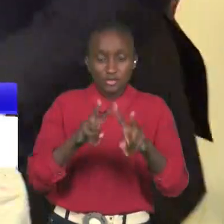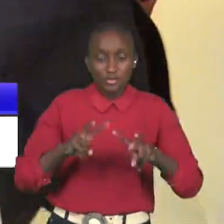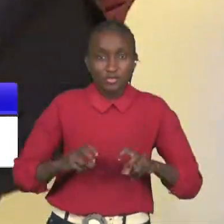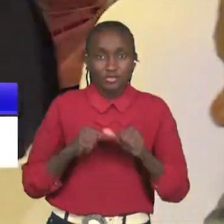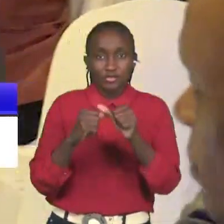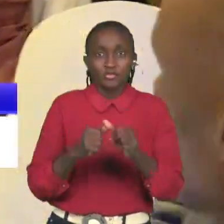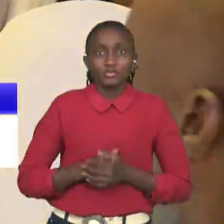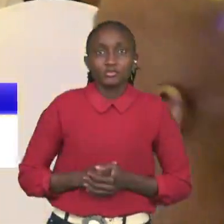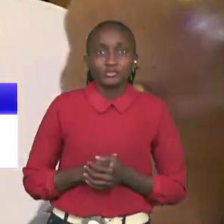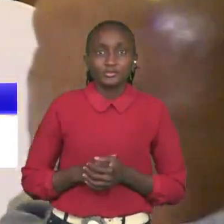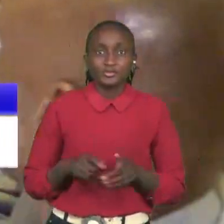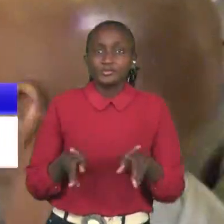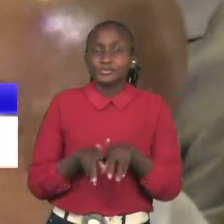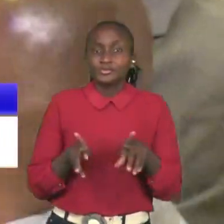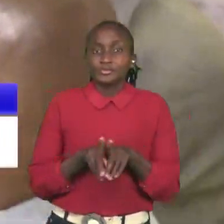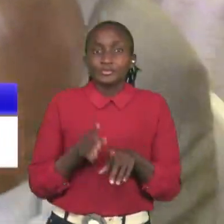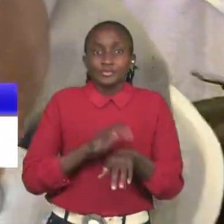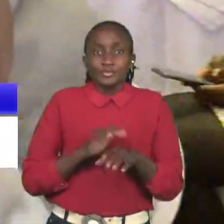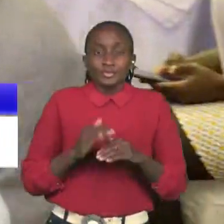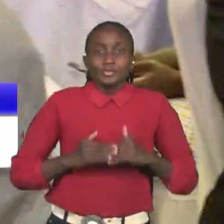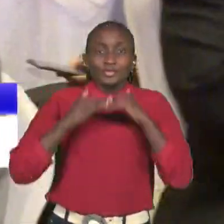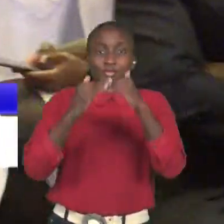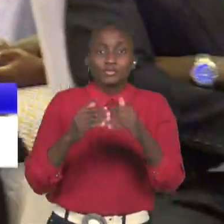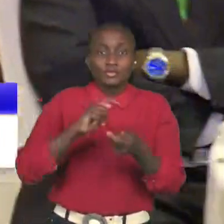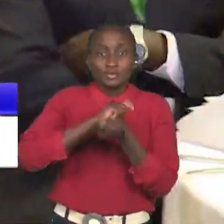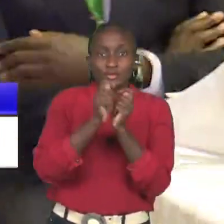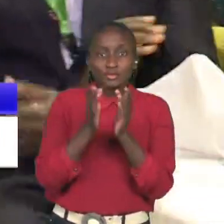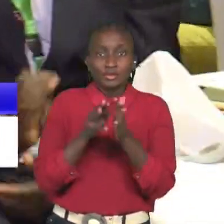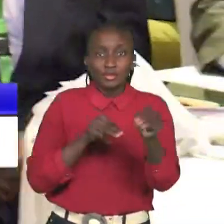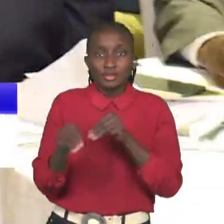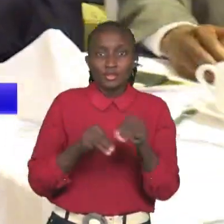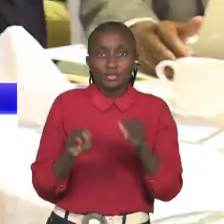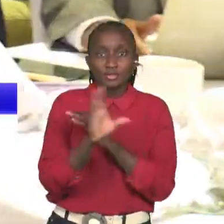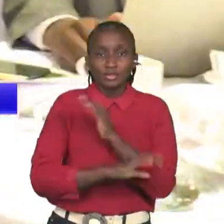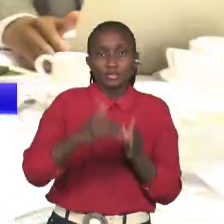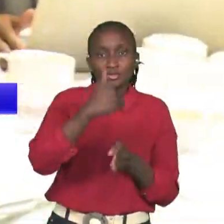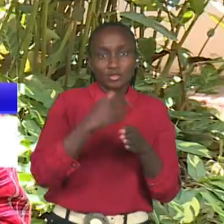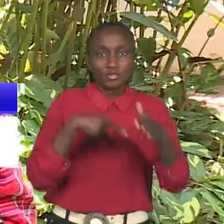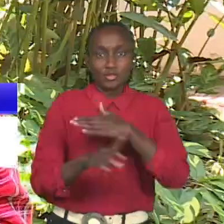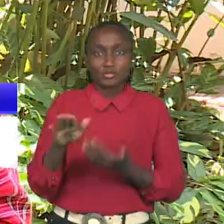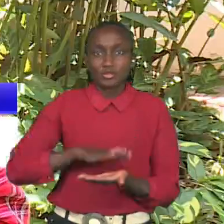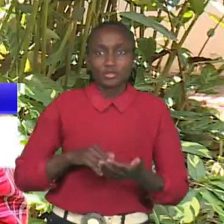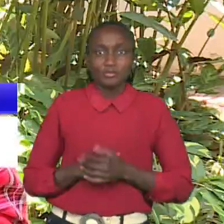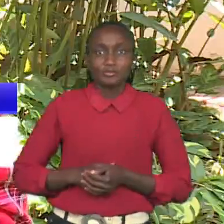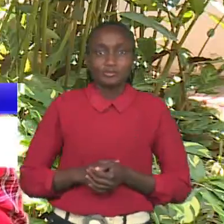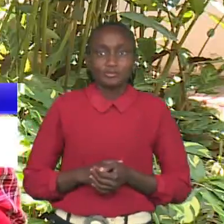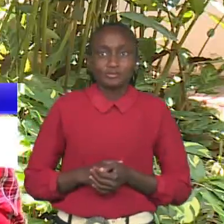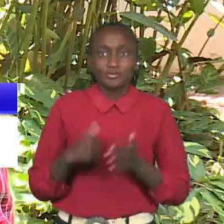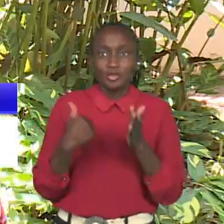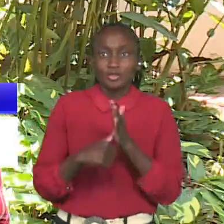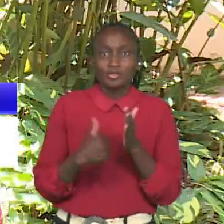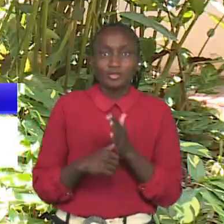others. Emphasis was also laid on advancement of reforms and management of the country border entry points. Problem